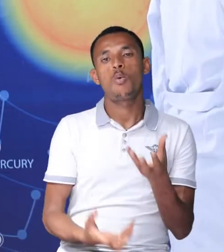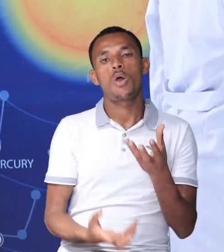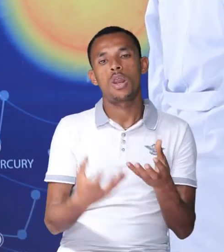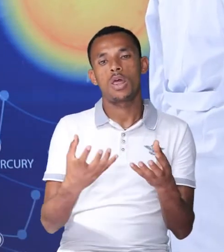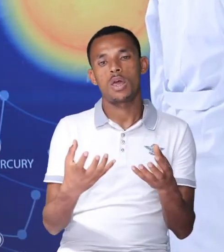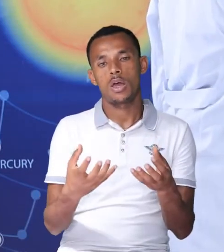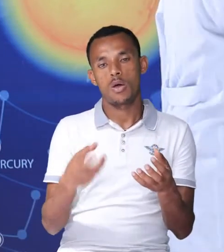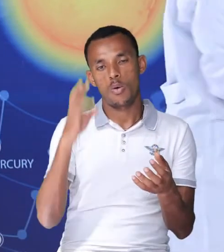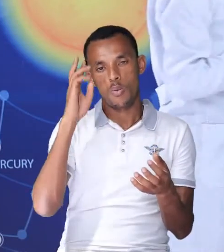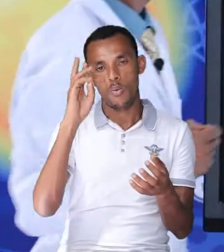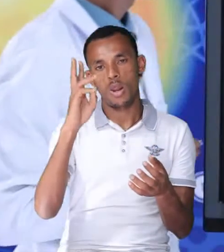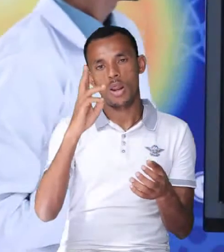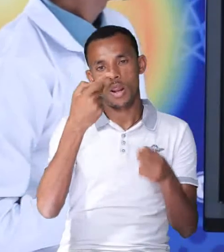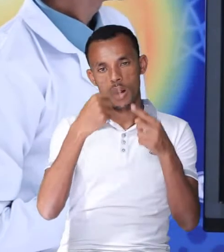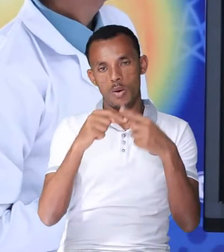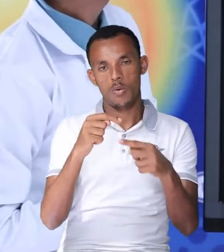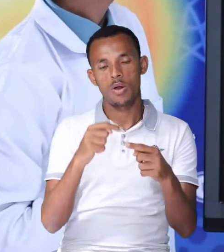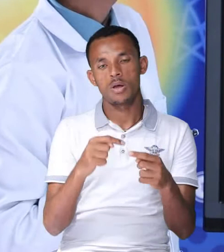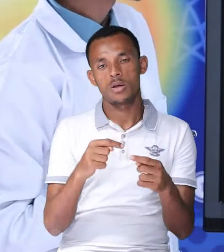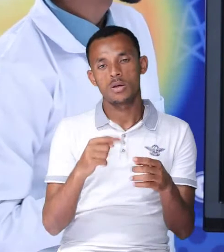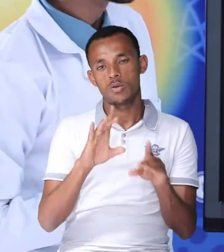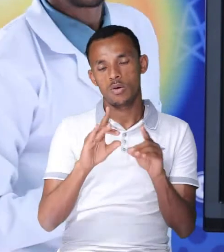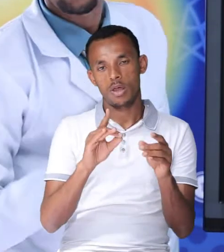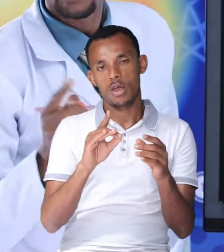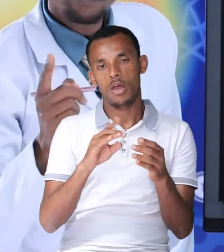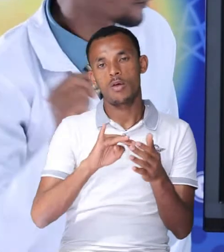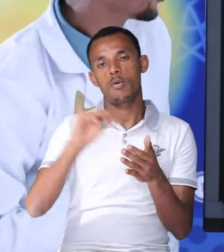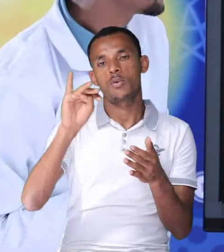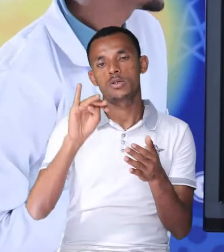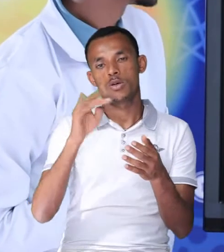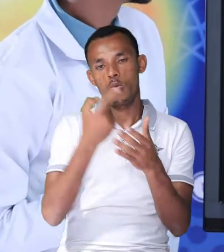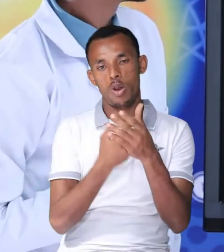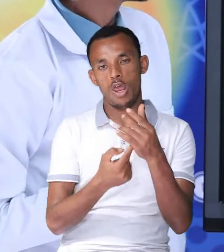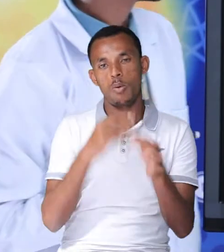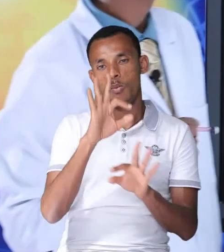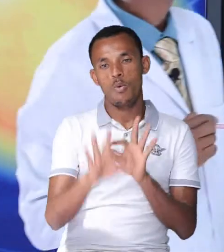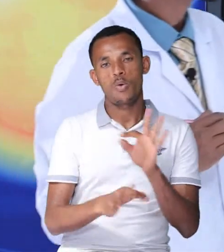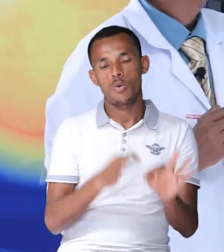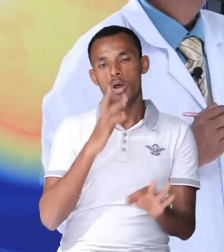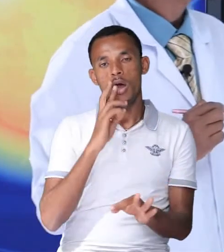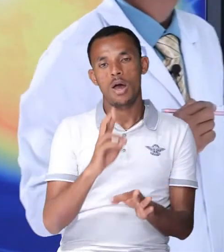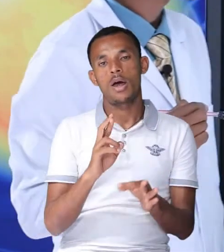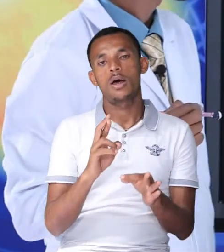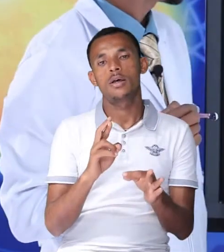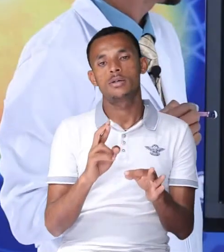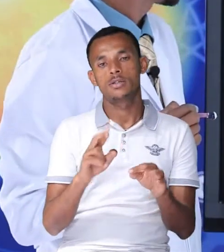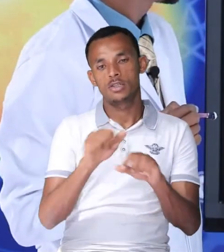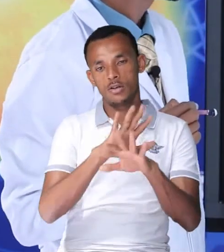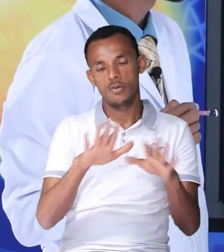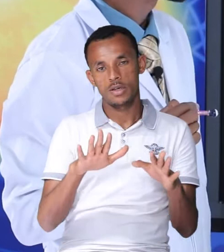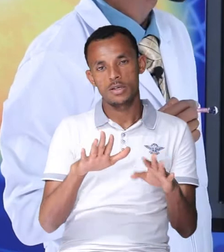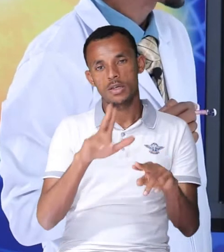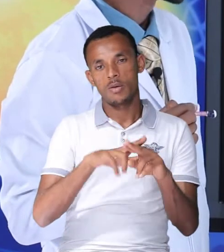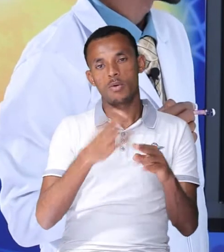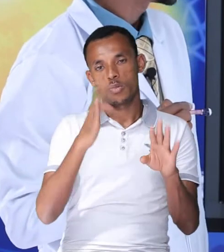will occur. During evaporation, only molecules at the surface escape into